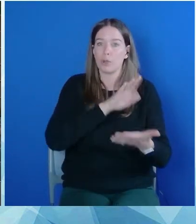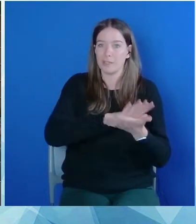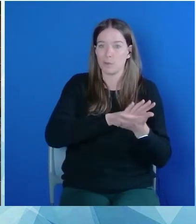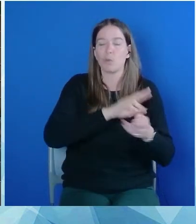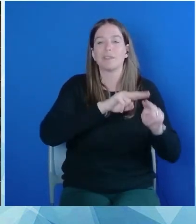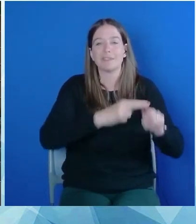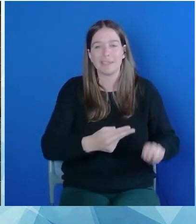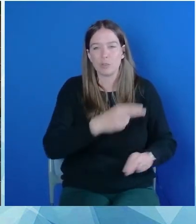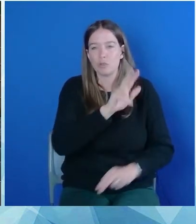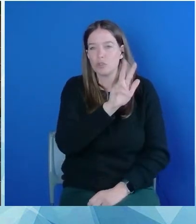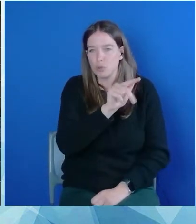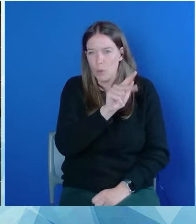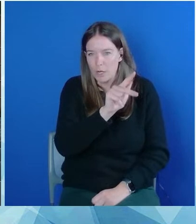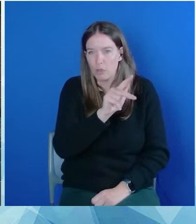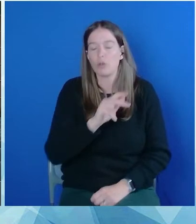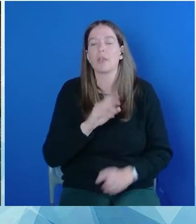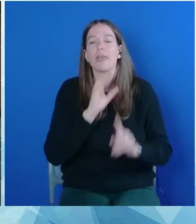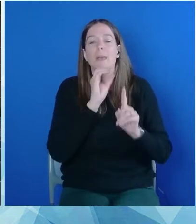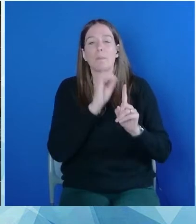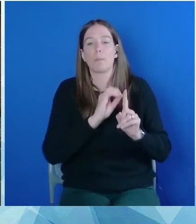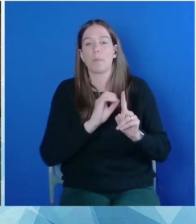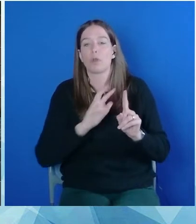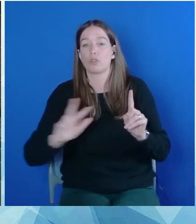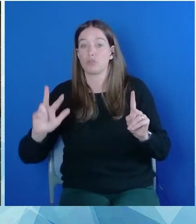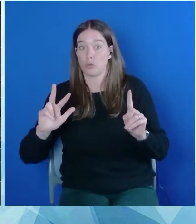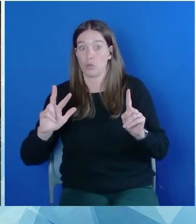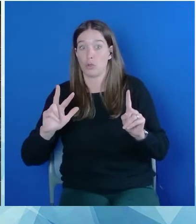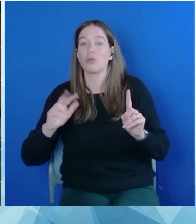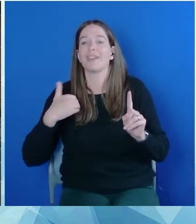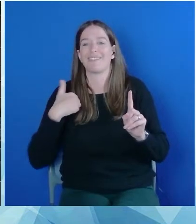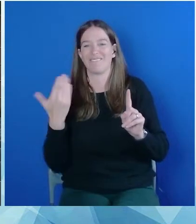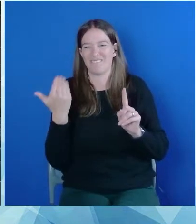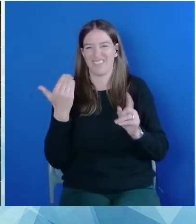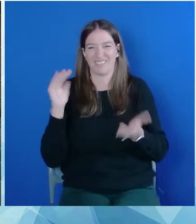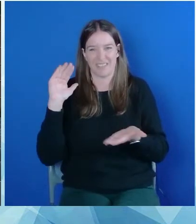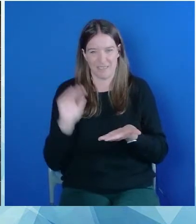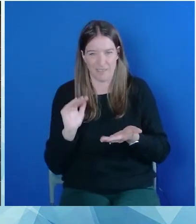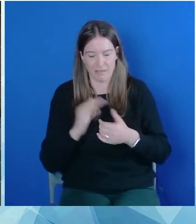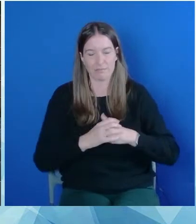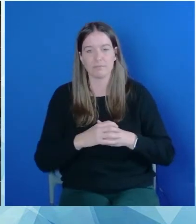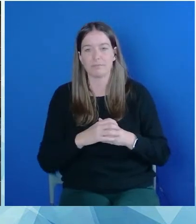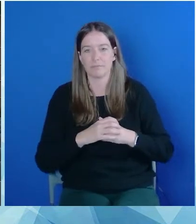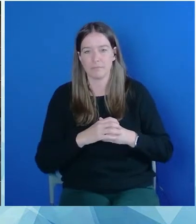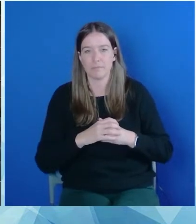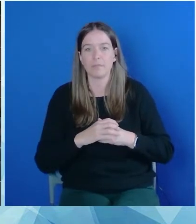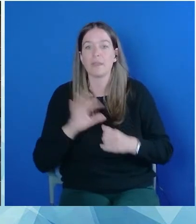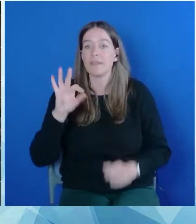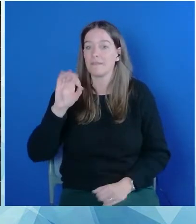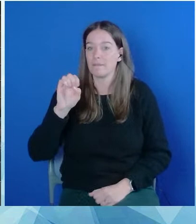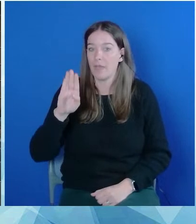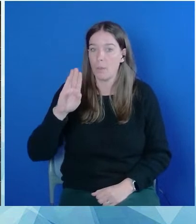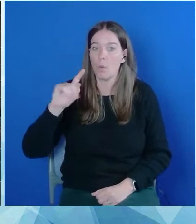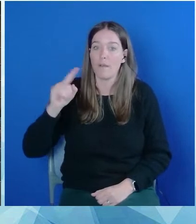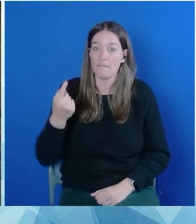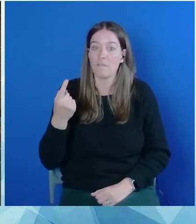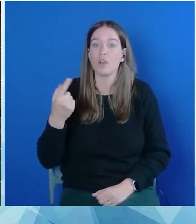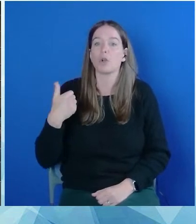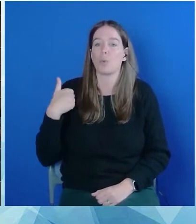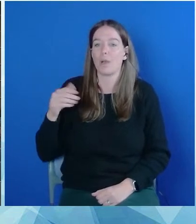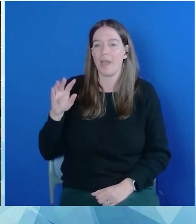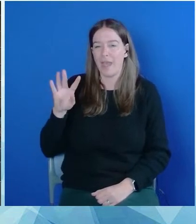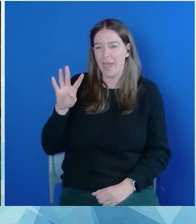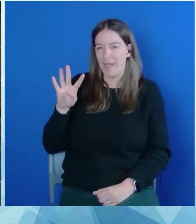3 programs. As of February 1st, we had 468 FTE, which includes